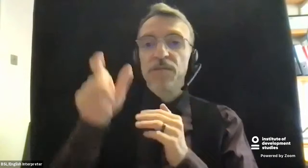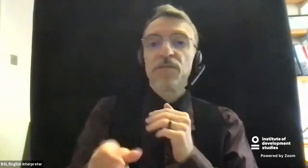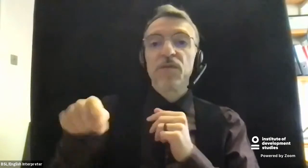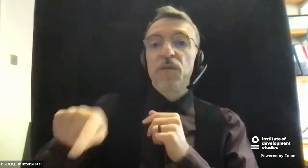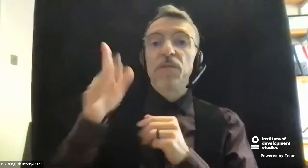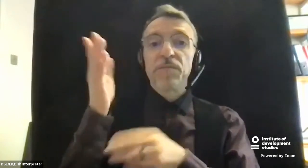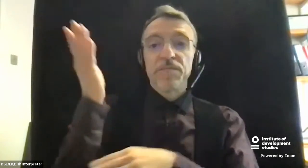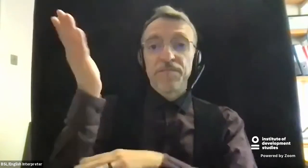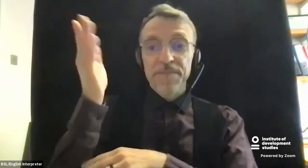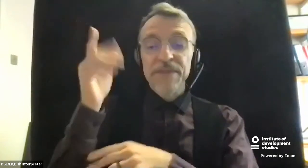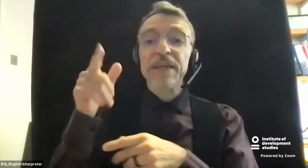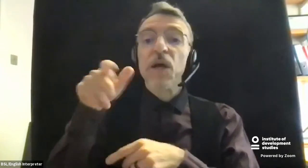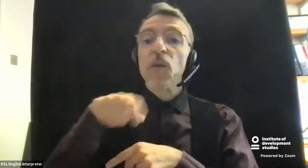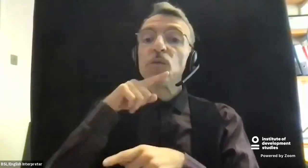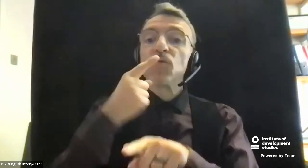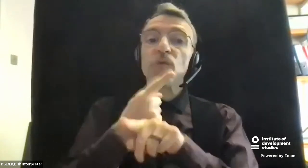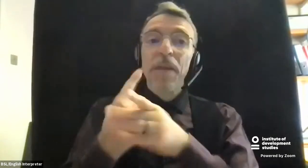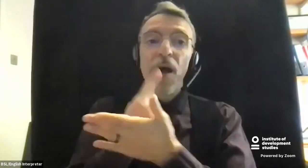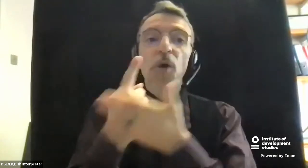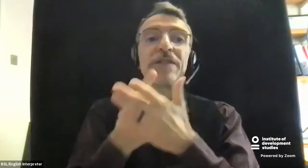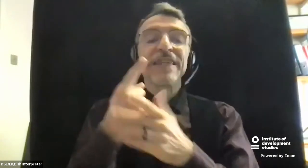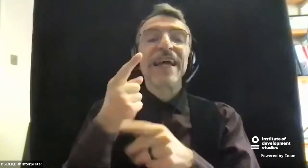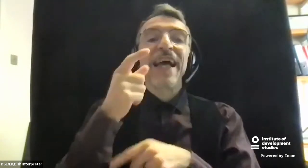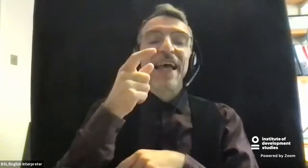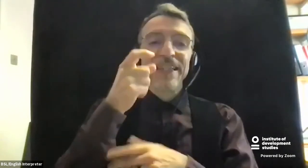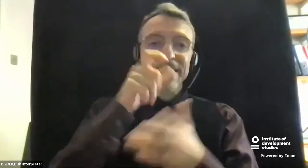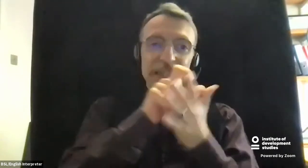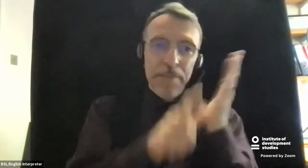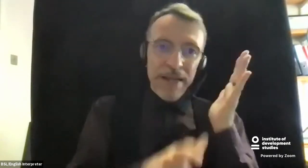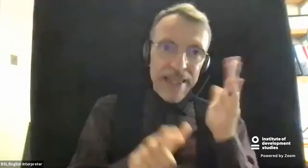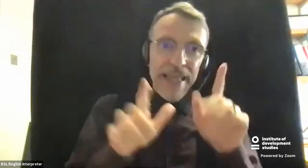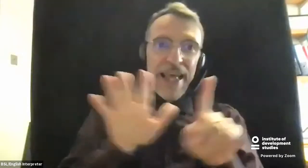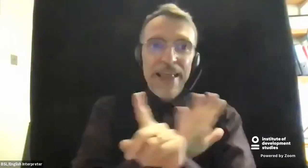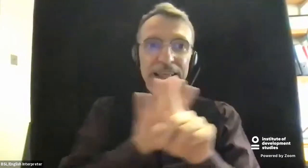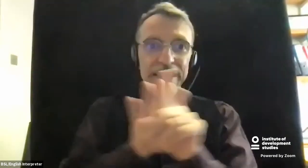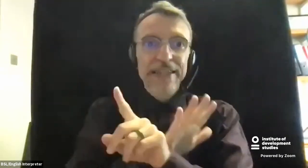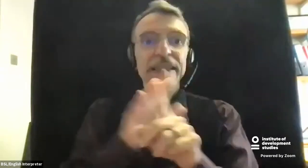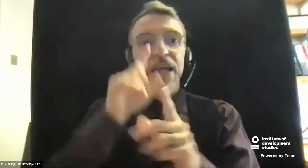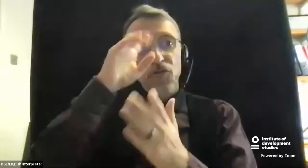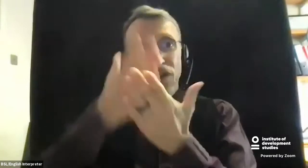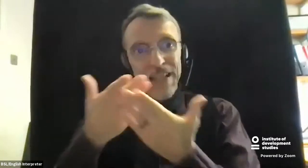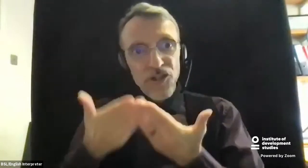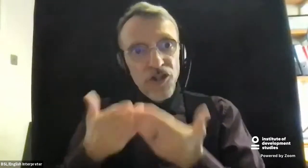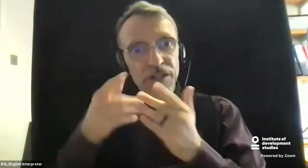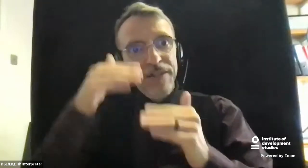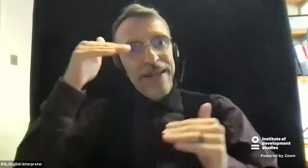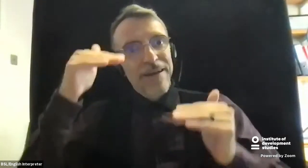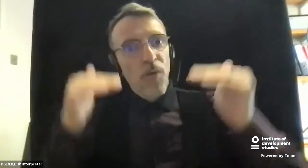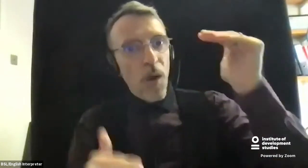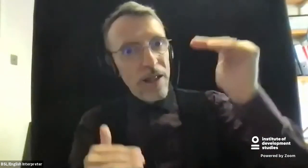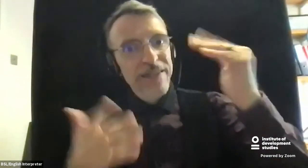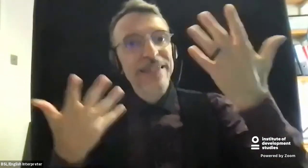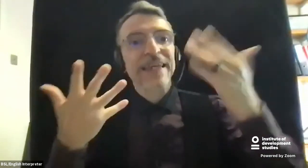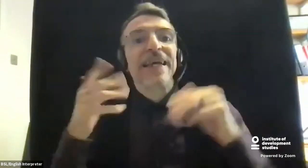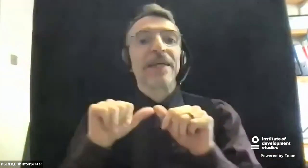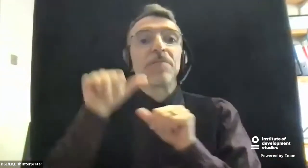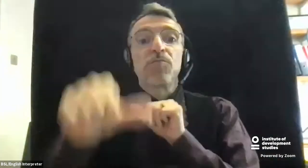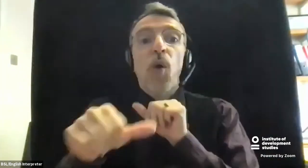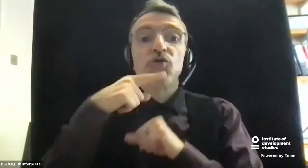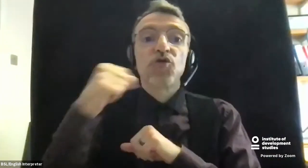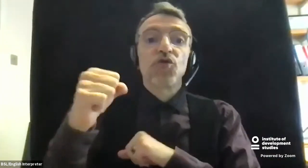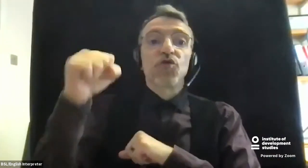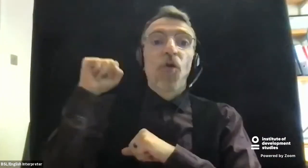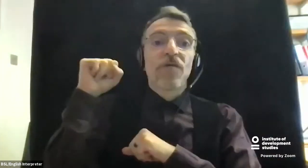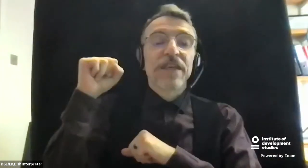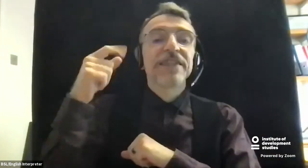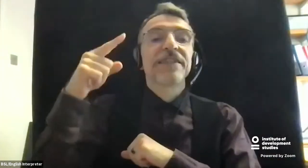speaking about disability, ethnic and religious inequalities in post-Soviet Uzbekistan. Dilmurad.